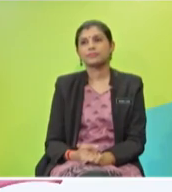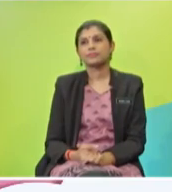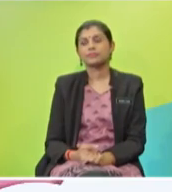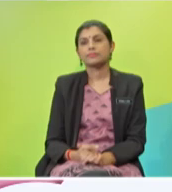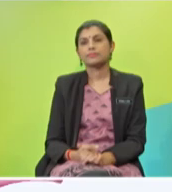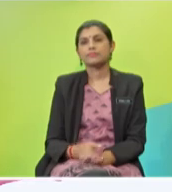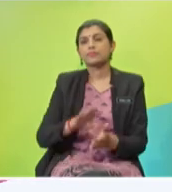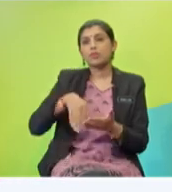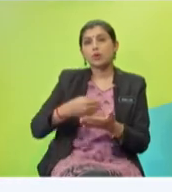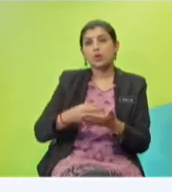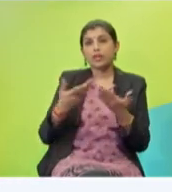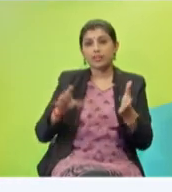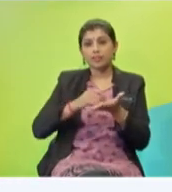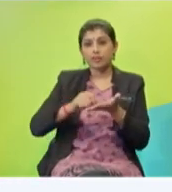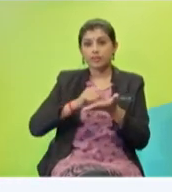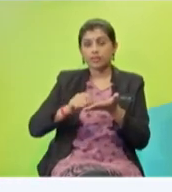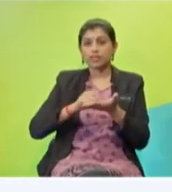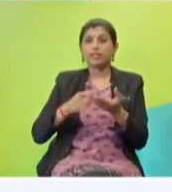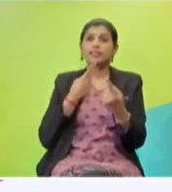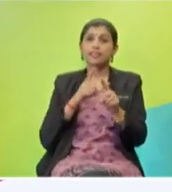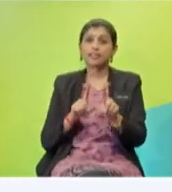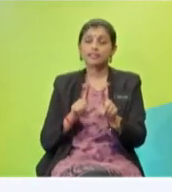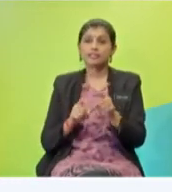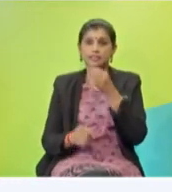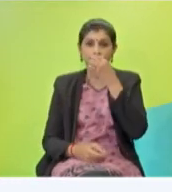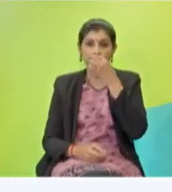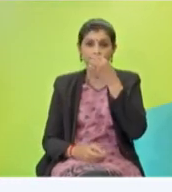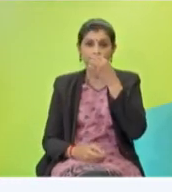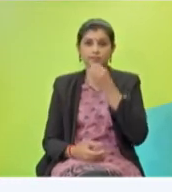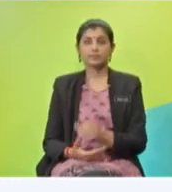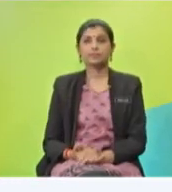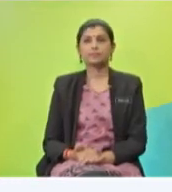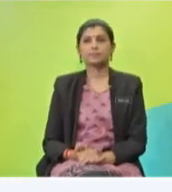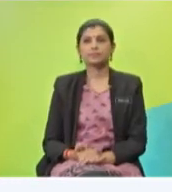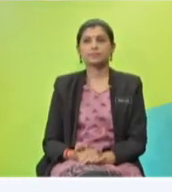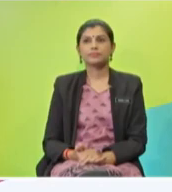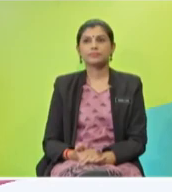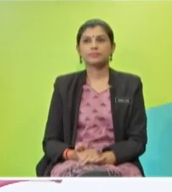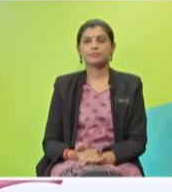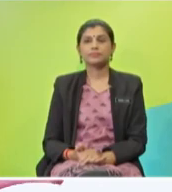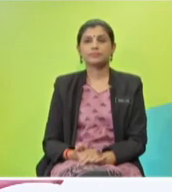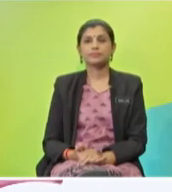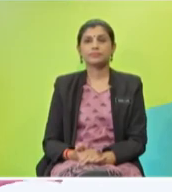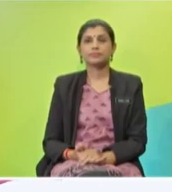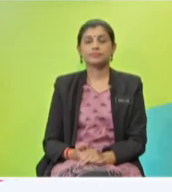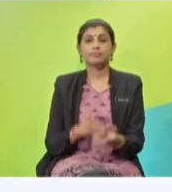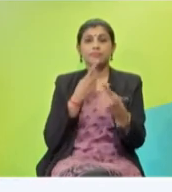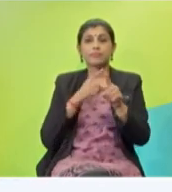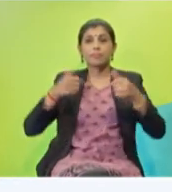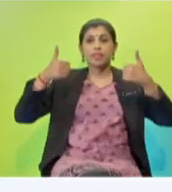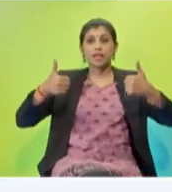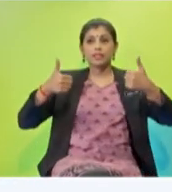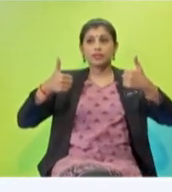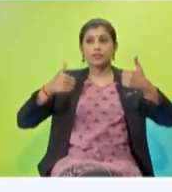Alright, looks like Yashika and Firash also have their answer. Okay, put up your answer, sayang. Alright. Okay, everyone show